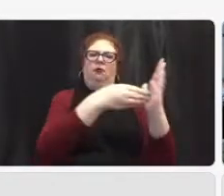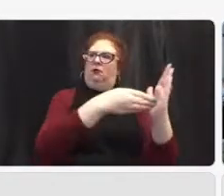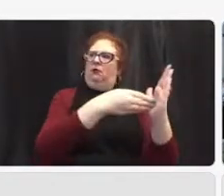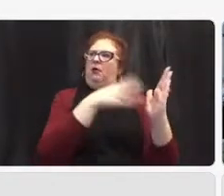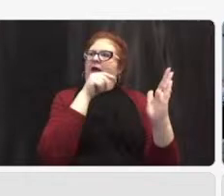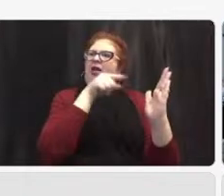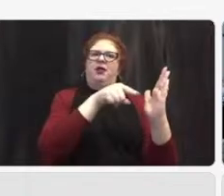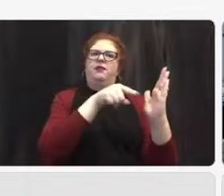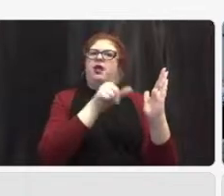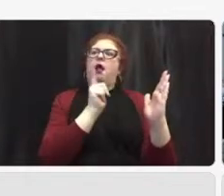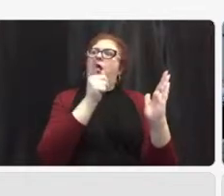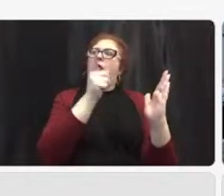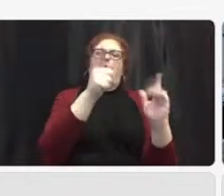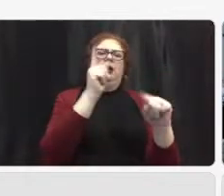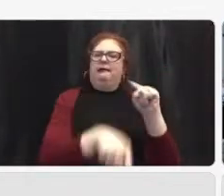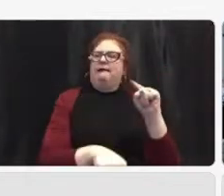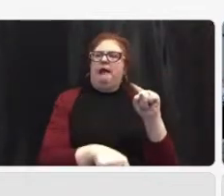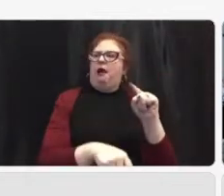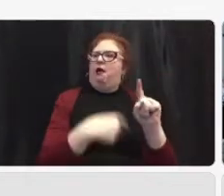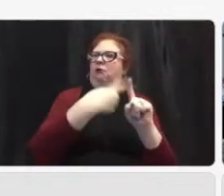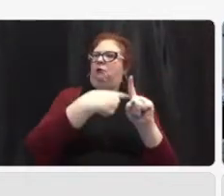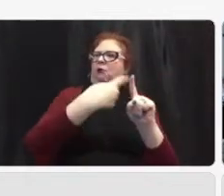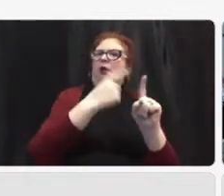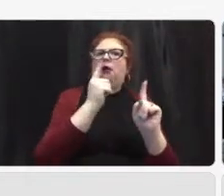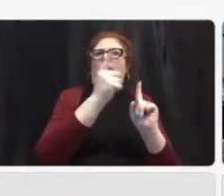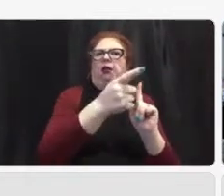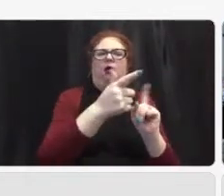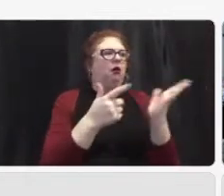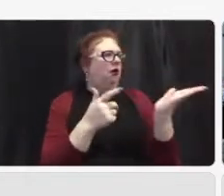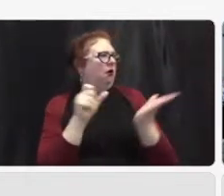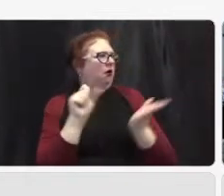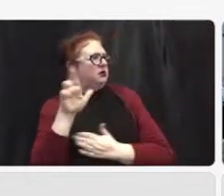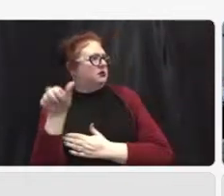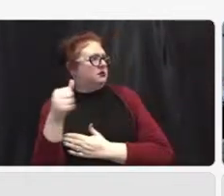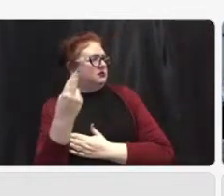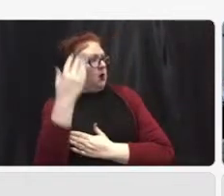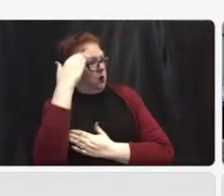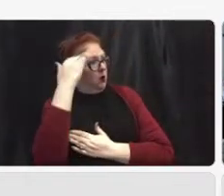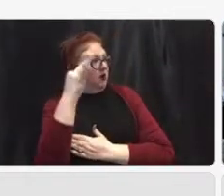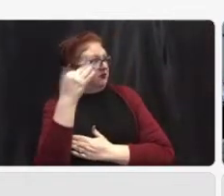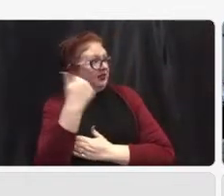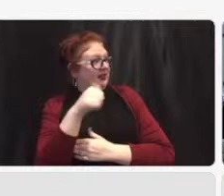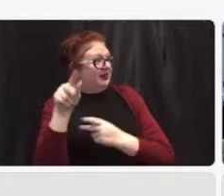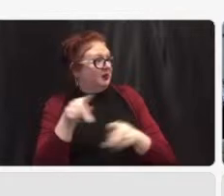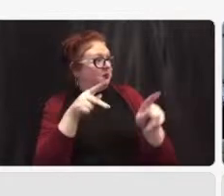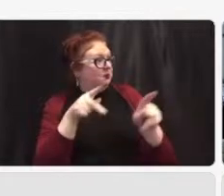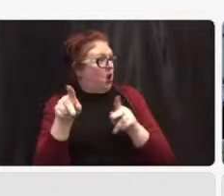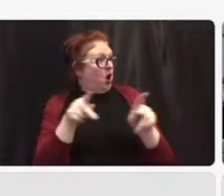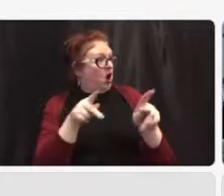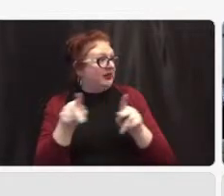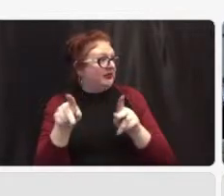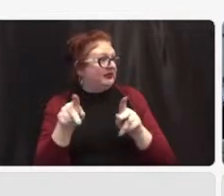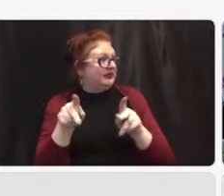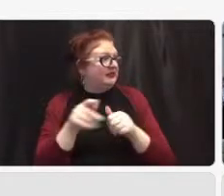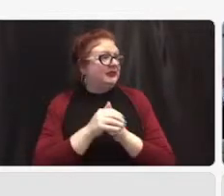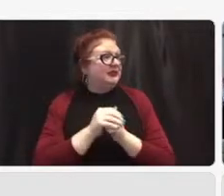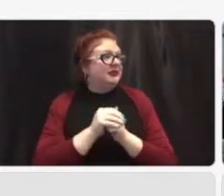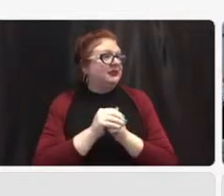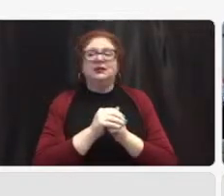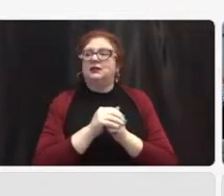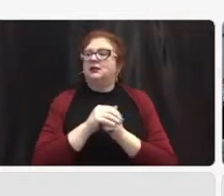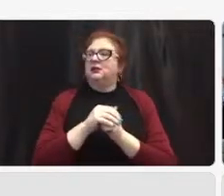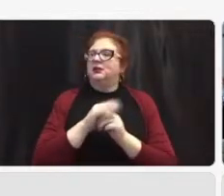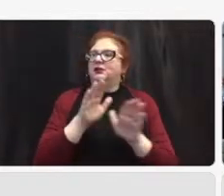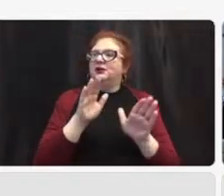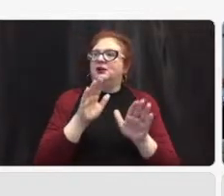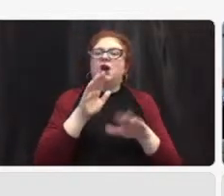rent in the future. Sarah, are you aware of any parties that have been on the property? I'm not. Do you want me to speak? Sure. On your